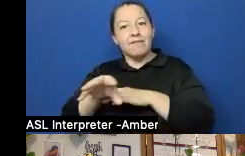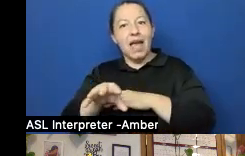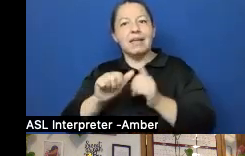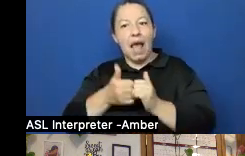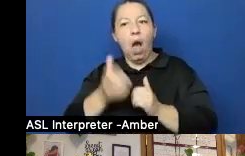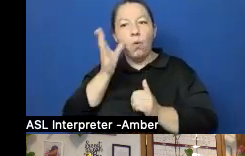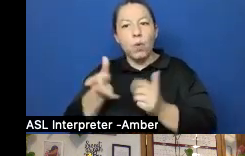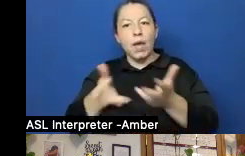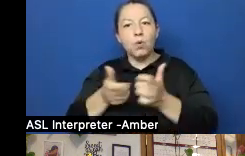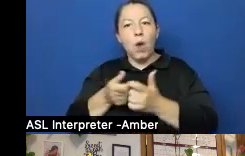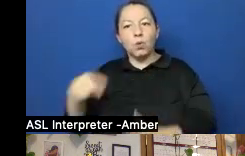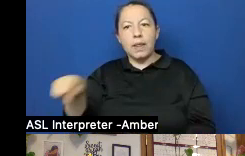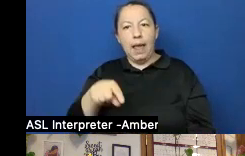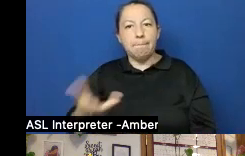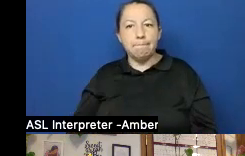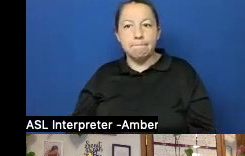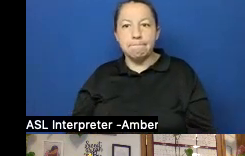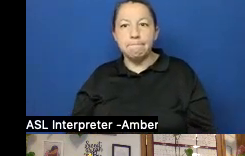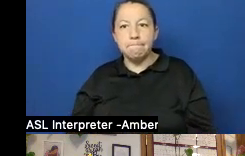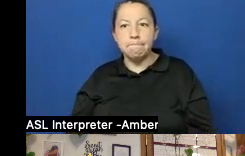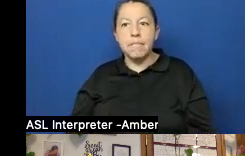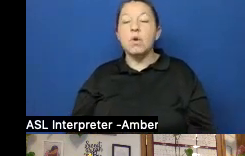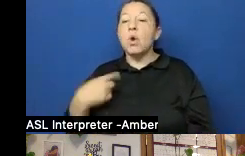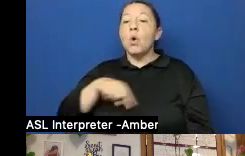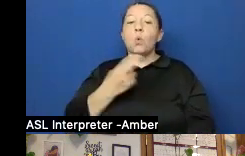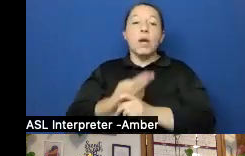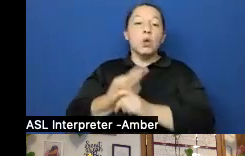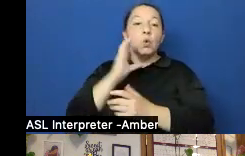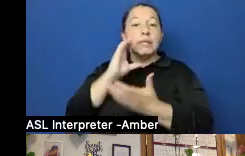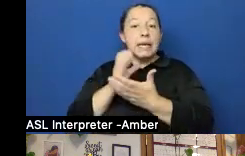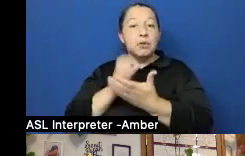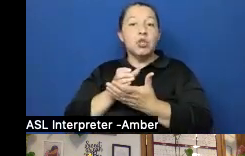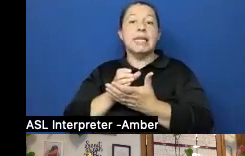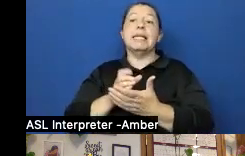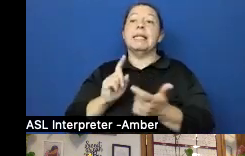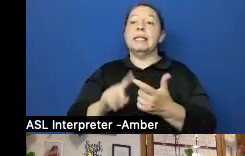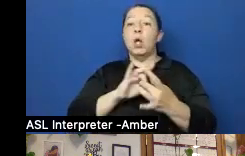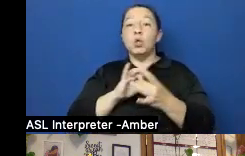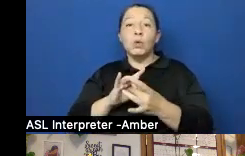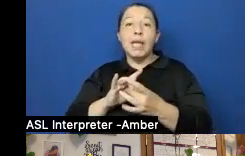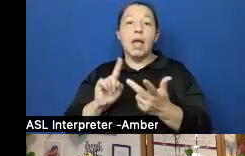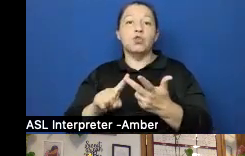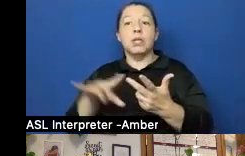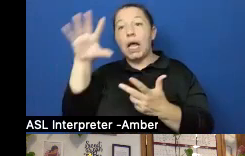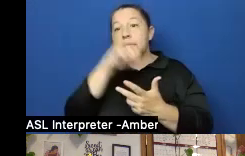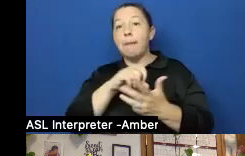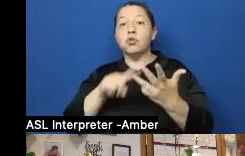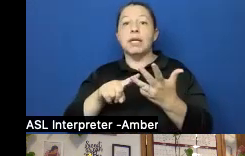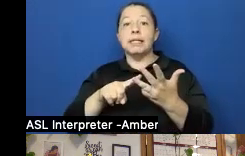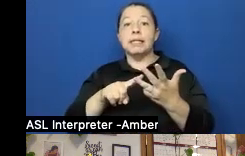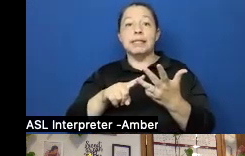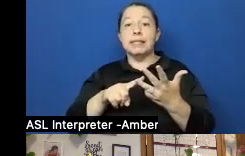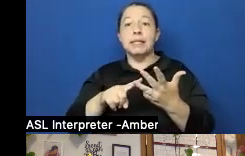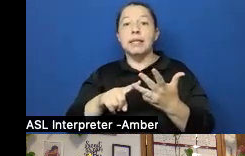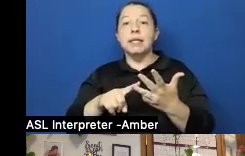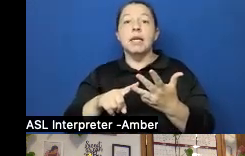to interact with them. We use images, associations, assumptions, and normative